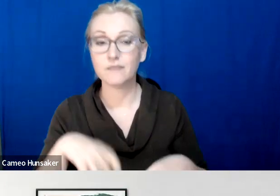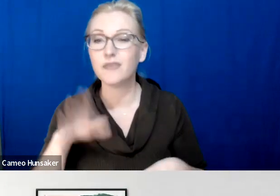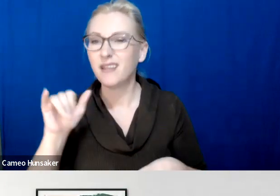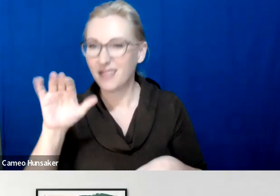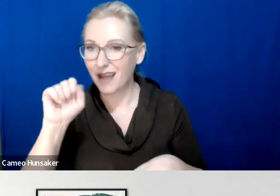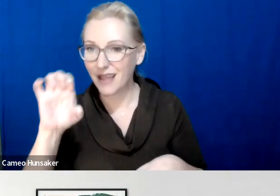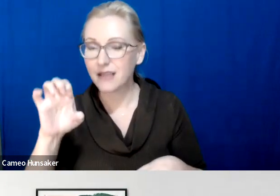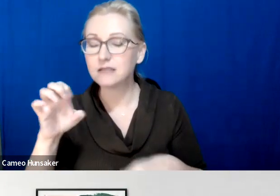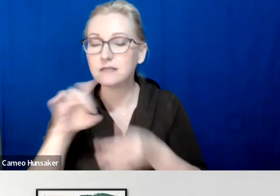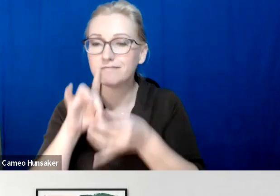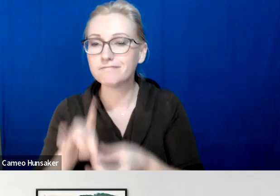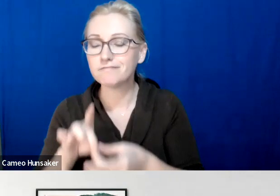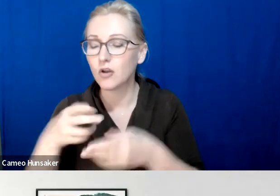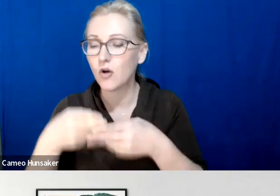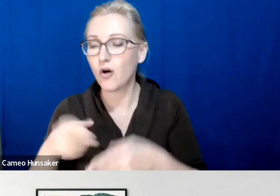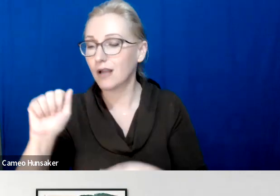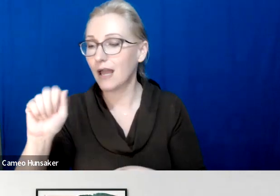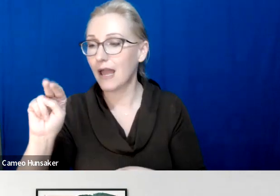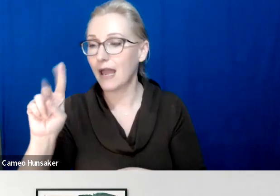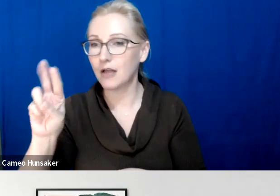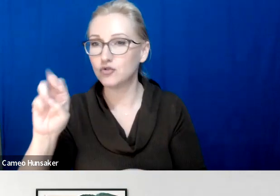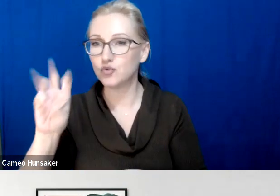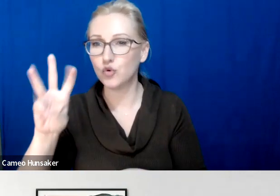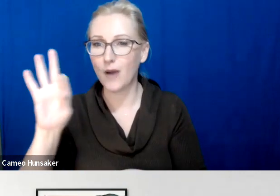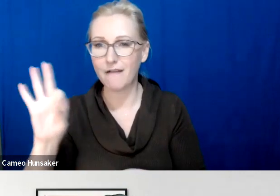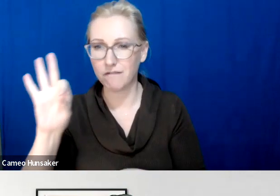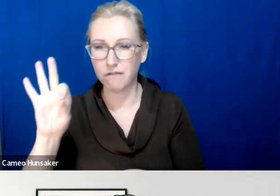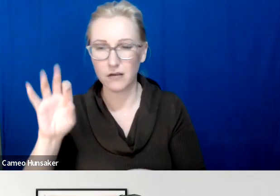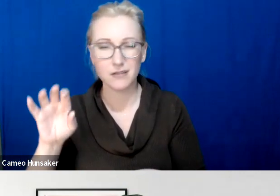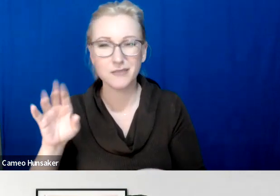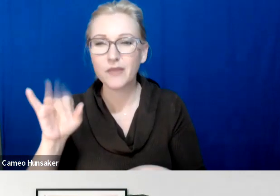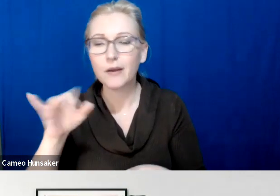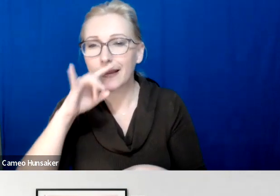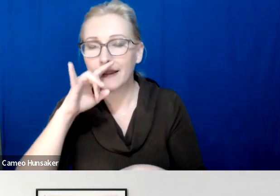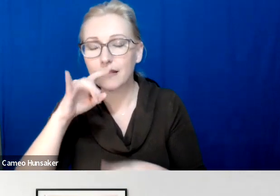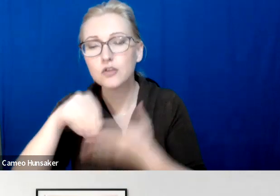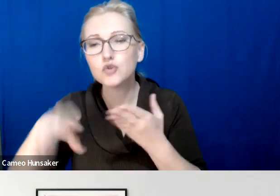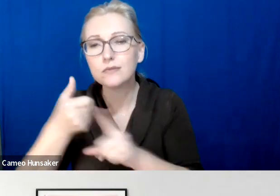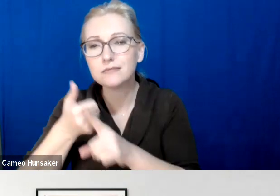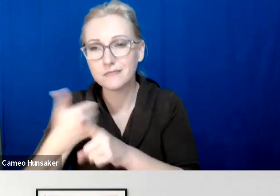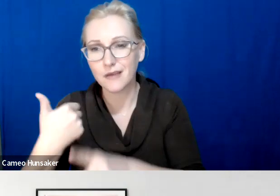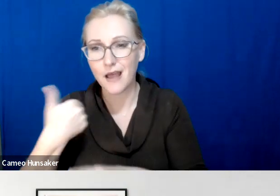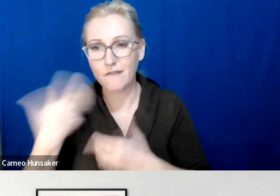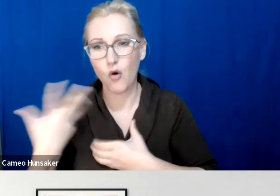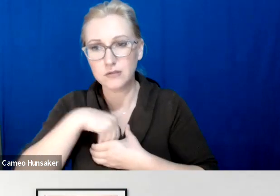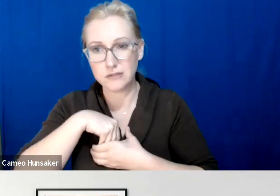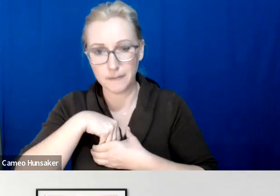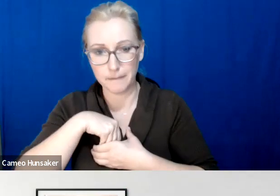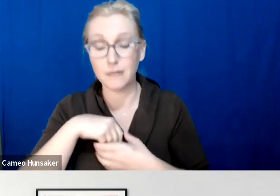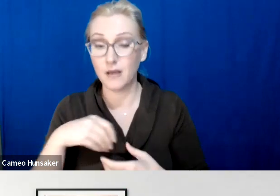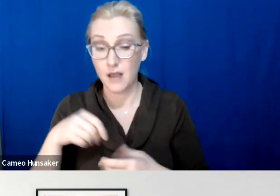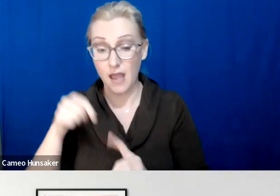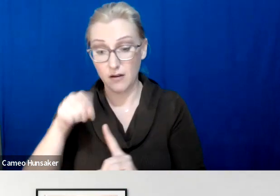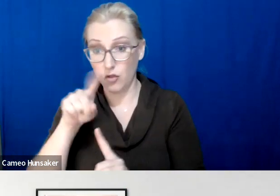deaf kid, it was about a student with autism. So a different set of facts. But the question again was, what does it mean